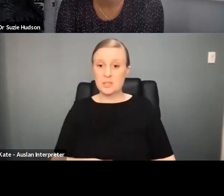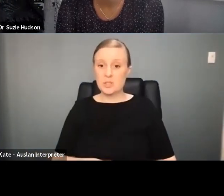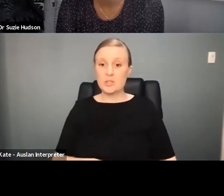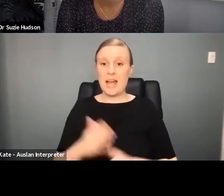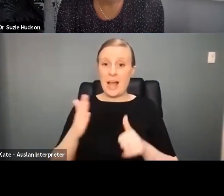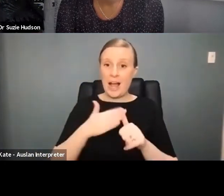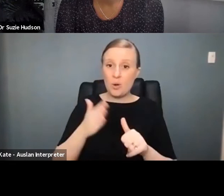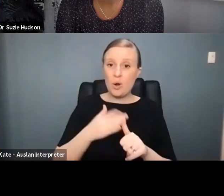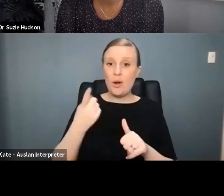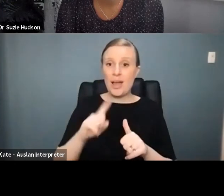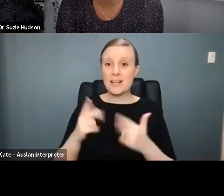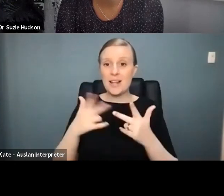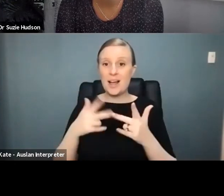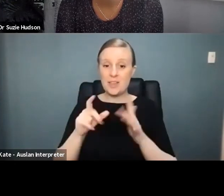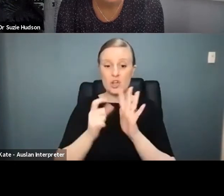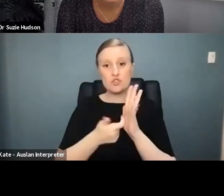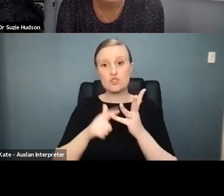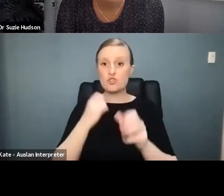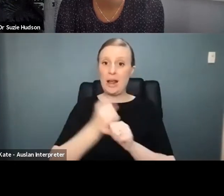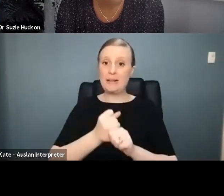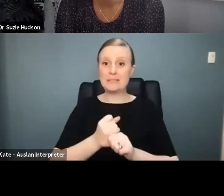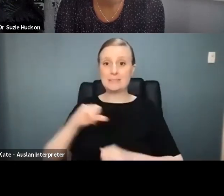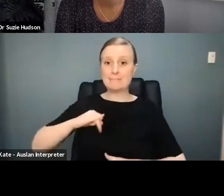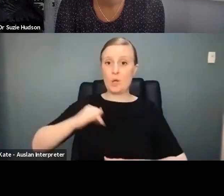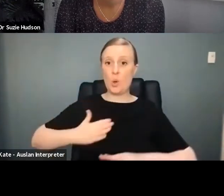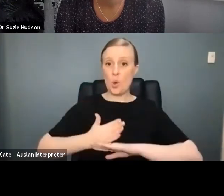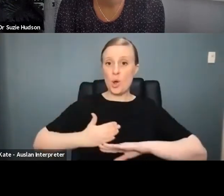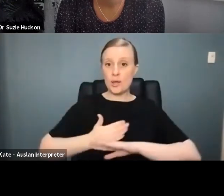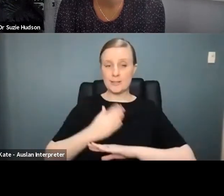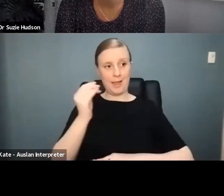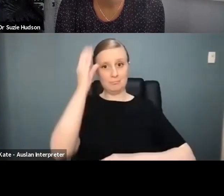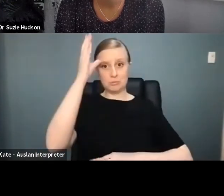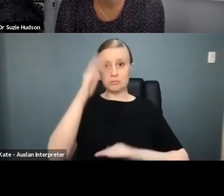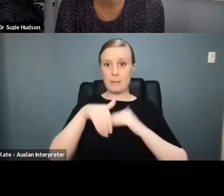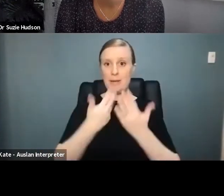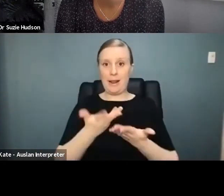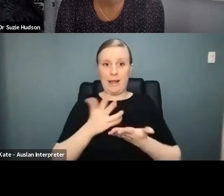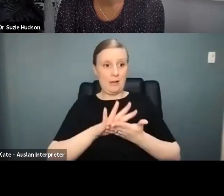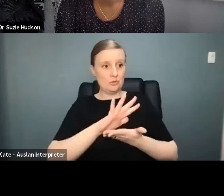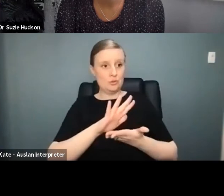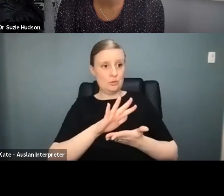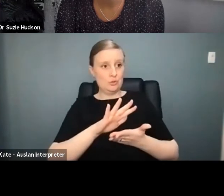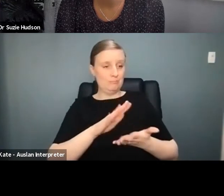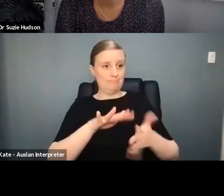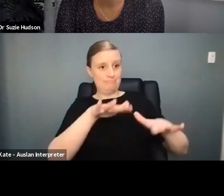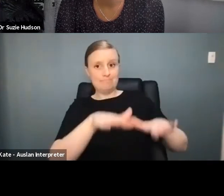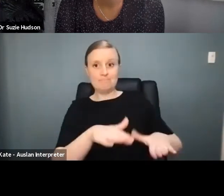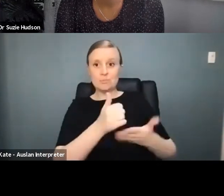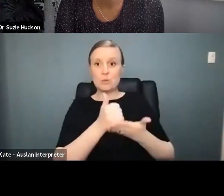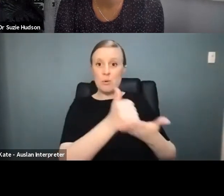educated around how to respond and support someone. But I think, you know, there's a broader health